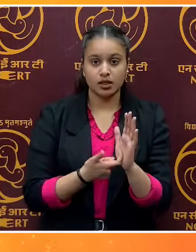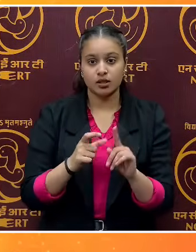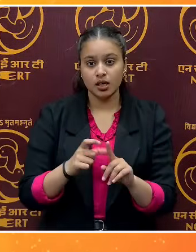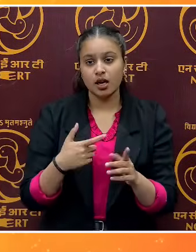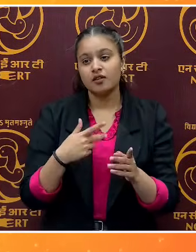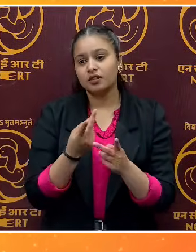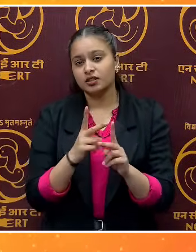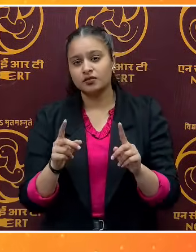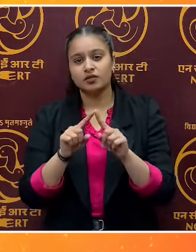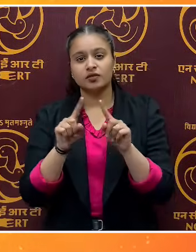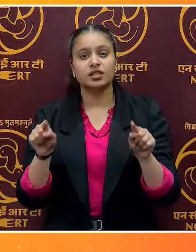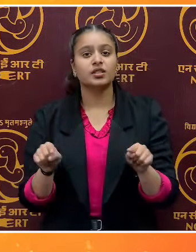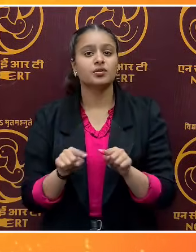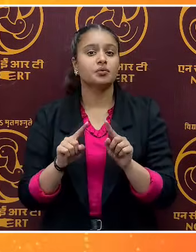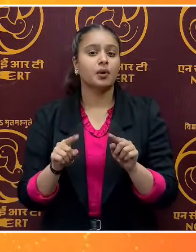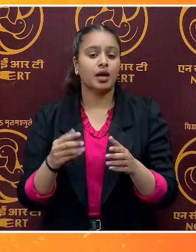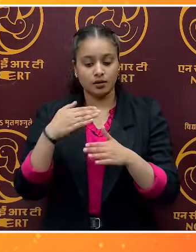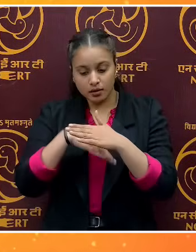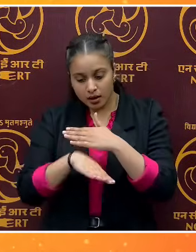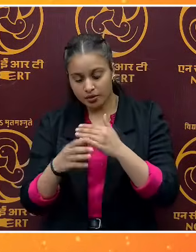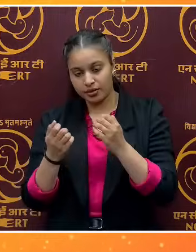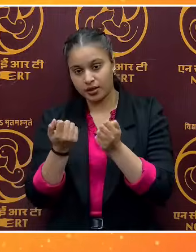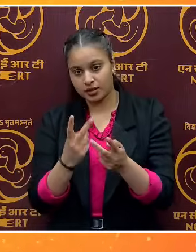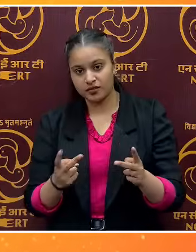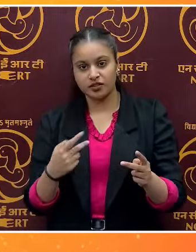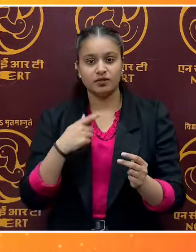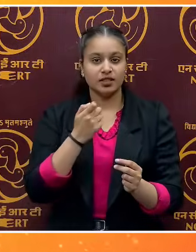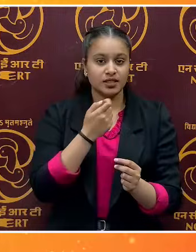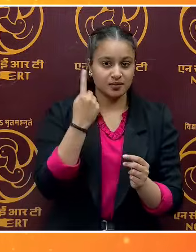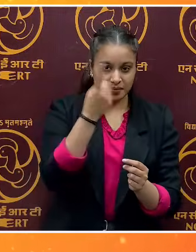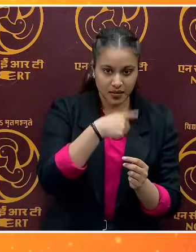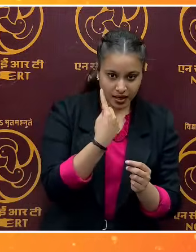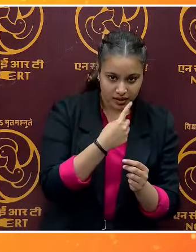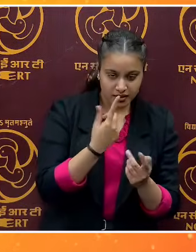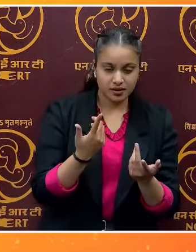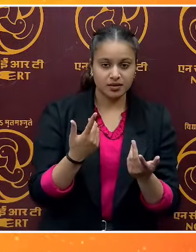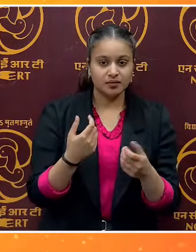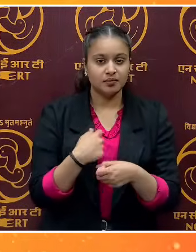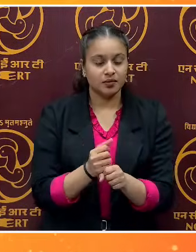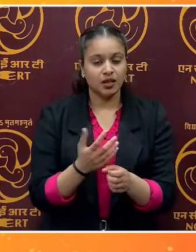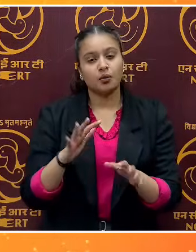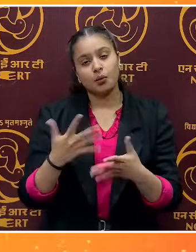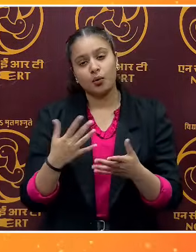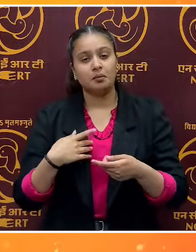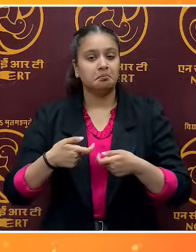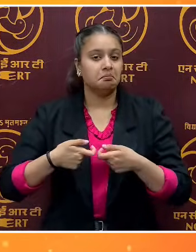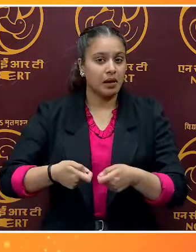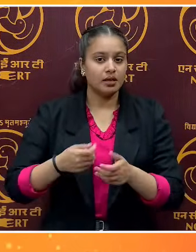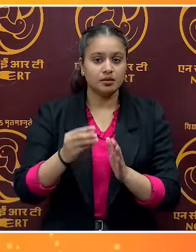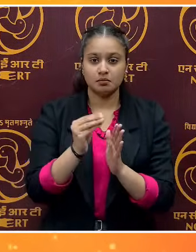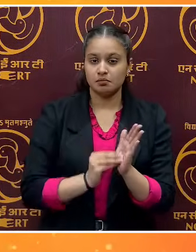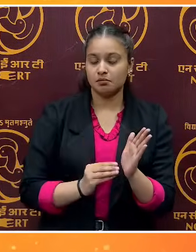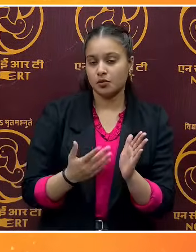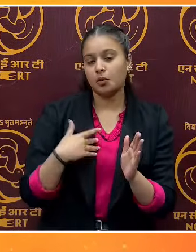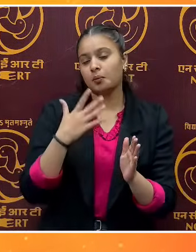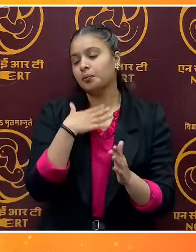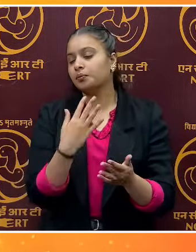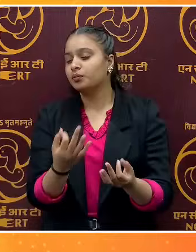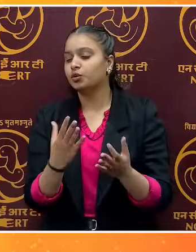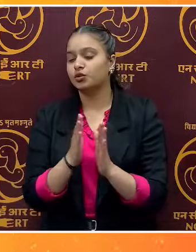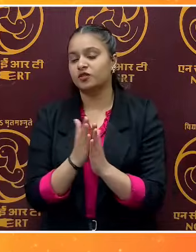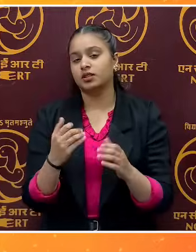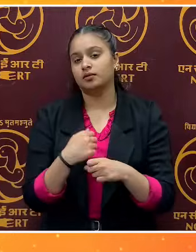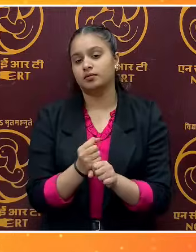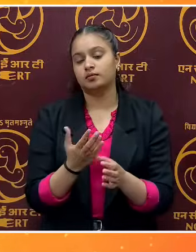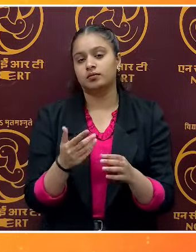fallen squares. Inside that you can draw some smileys, or you can convey some message and make beautiful greeting